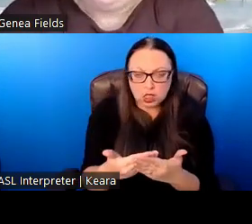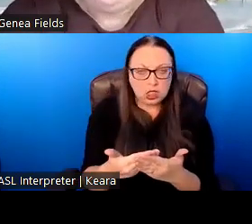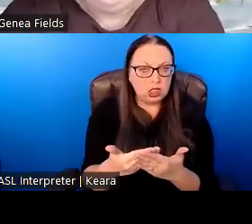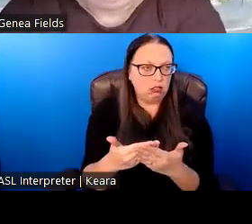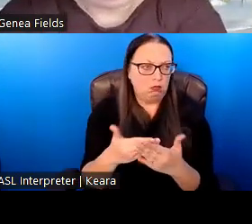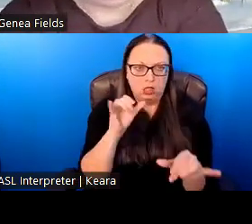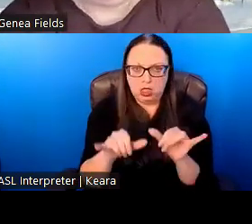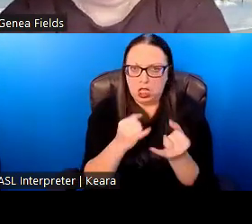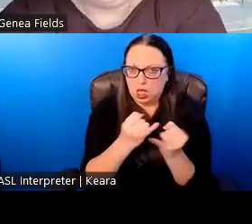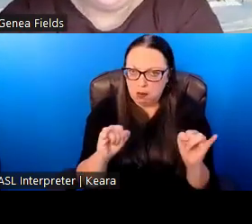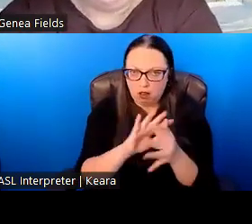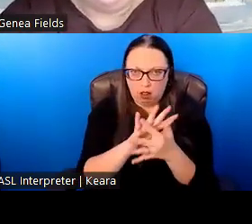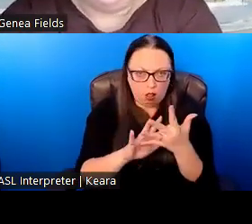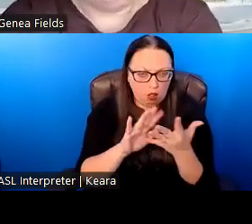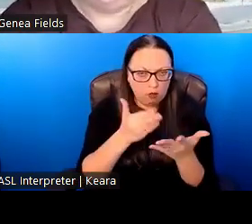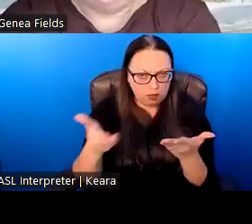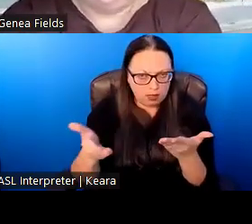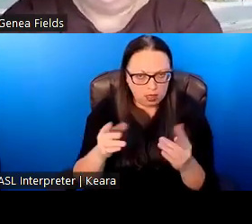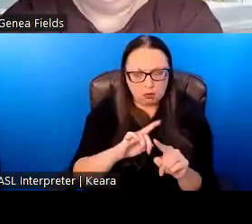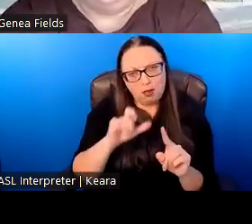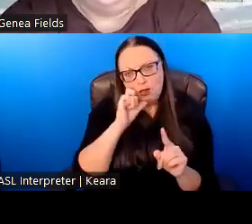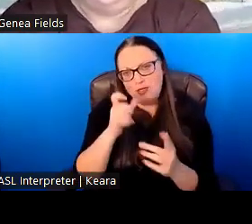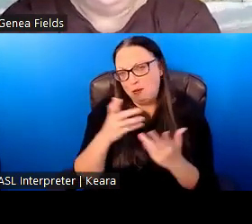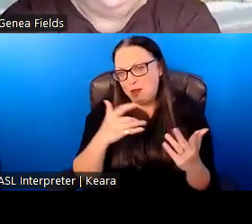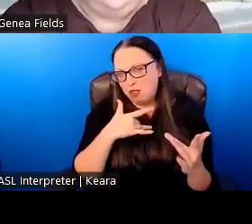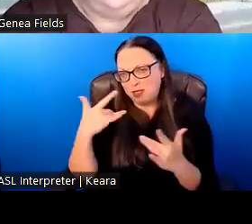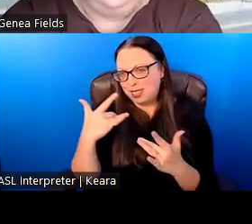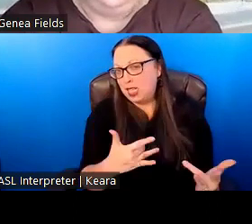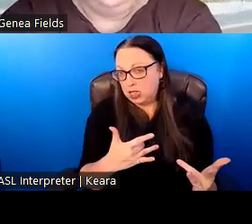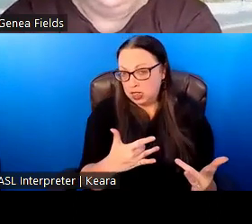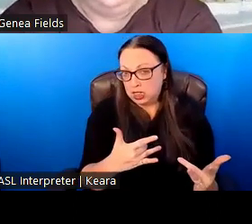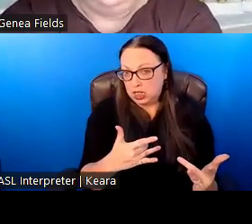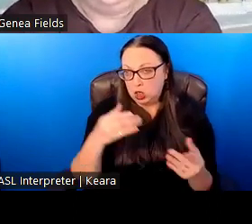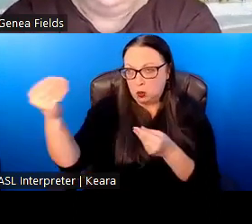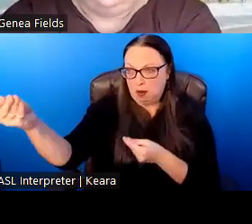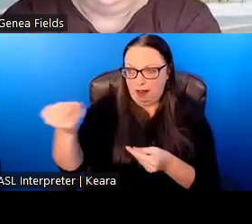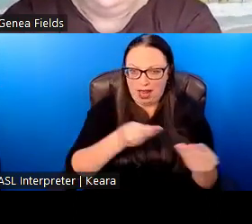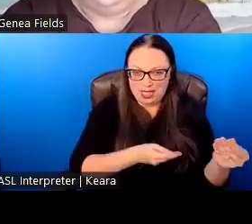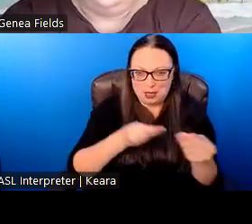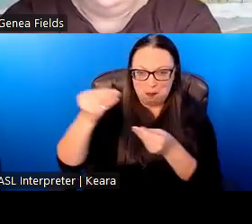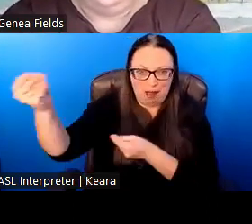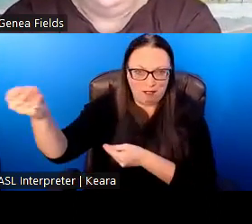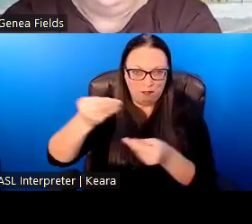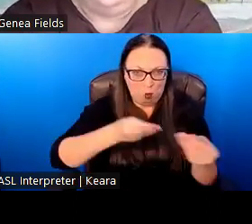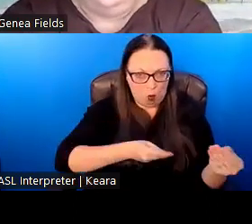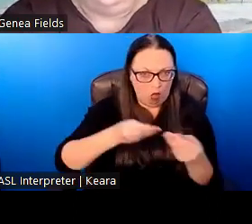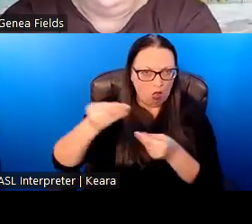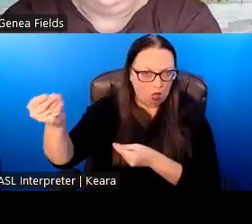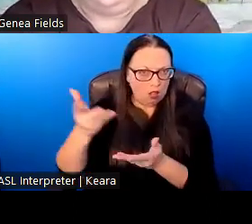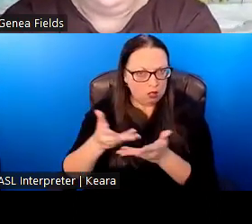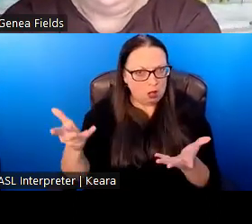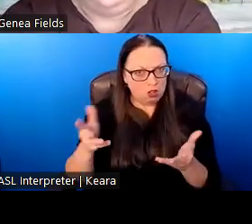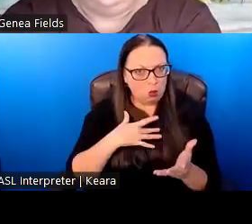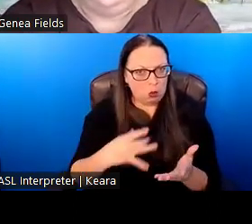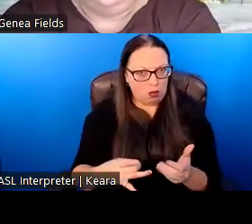those things. But there's not as much of a tendency to hand back and forth, I think, as much as we'd like.